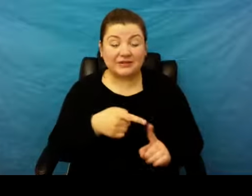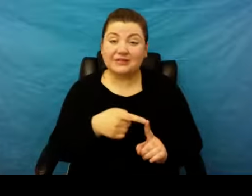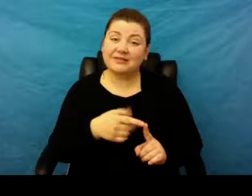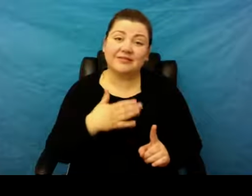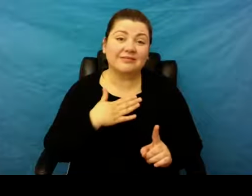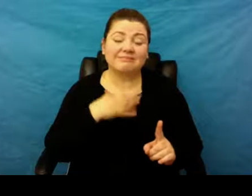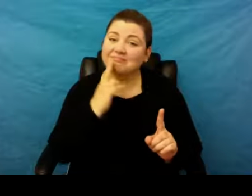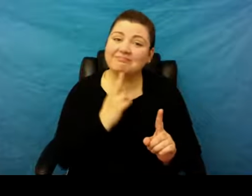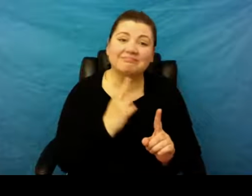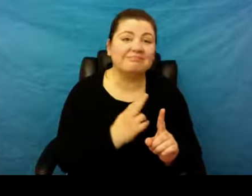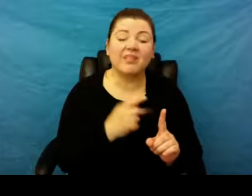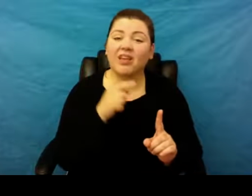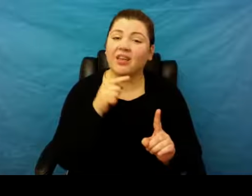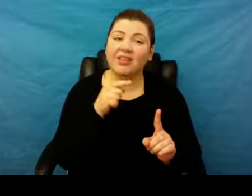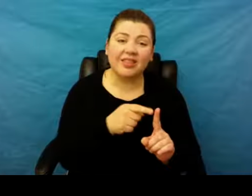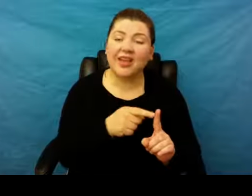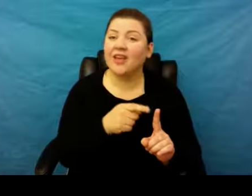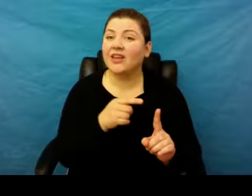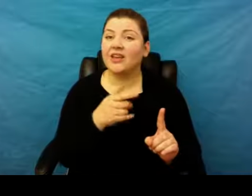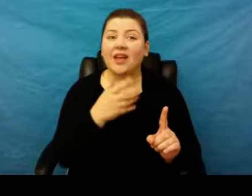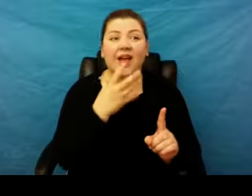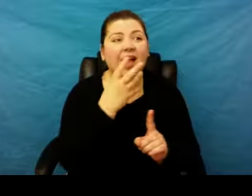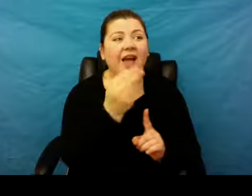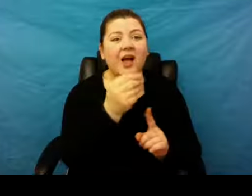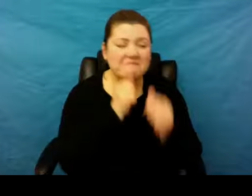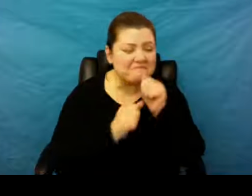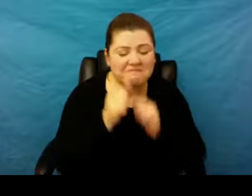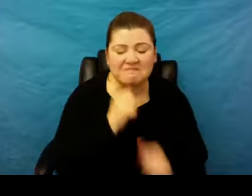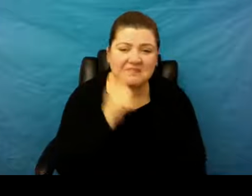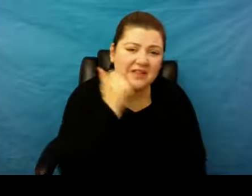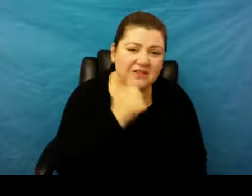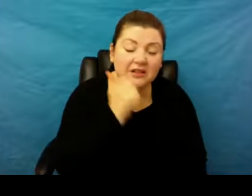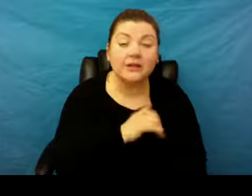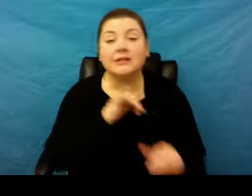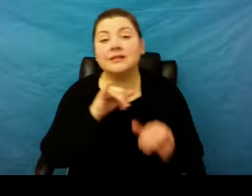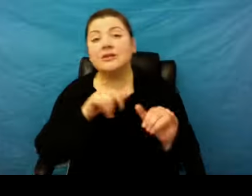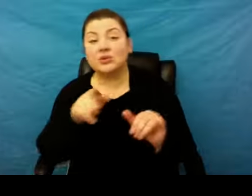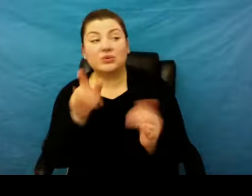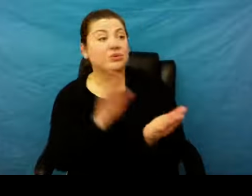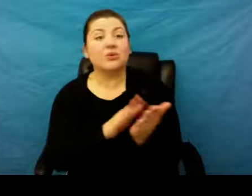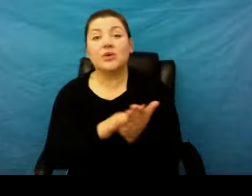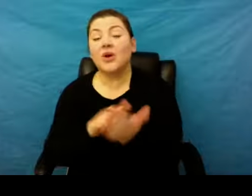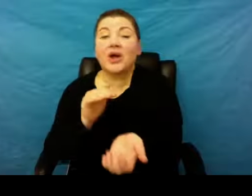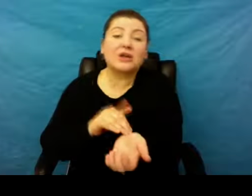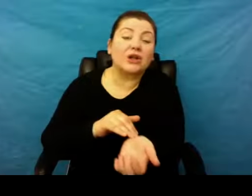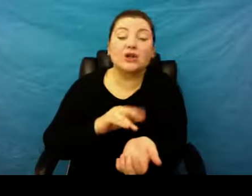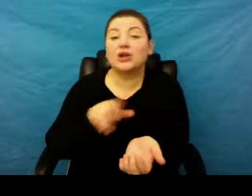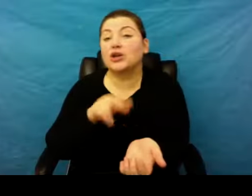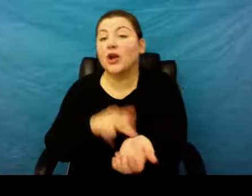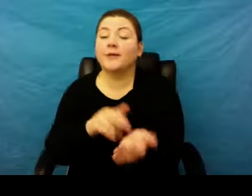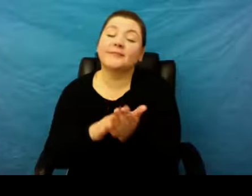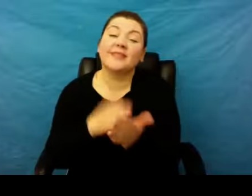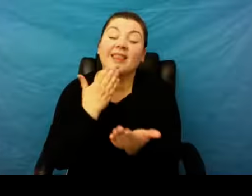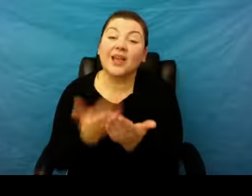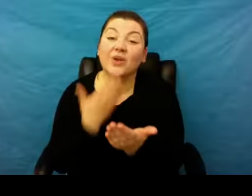have to, the same way we're acknowledging and celebrating healthcare providers. When you understand